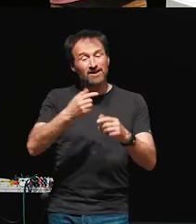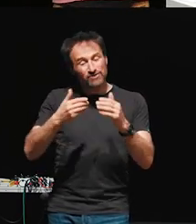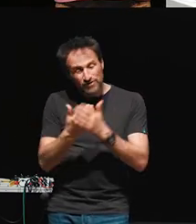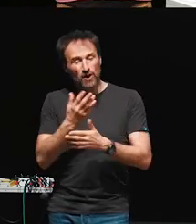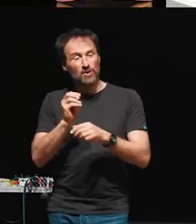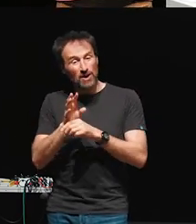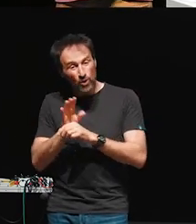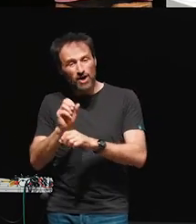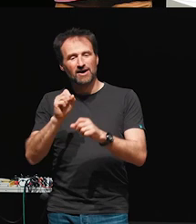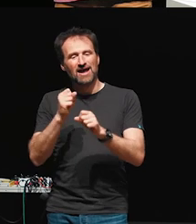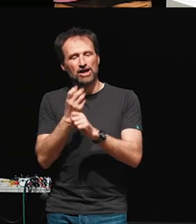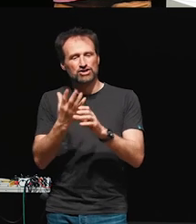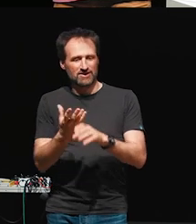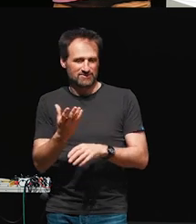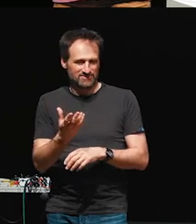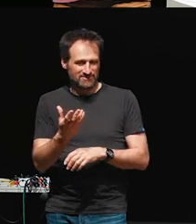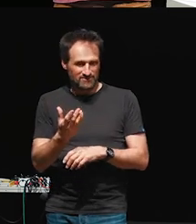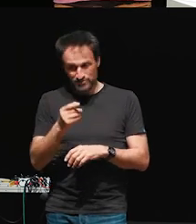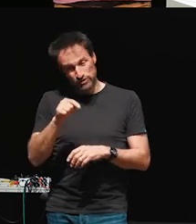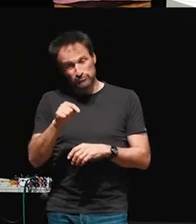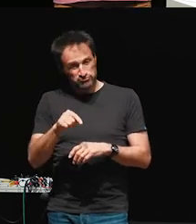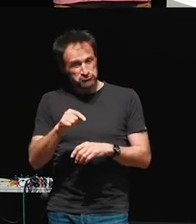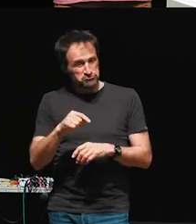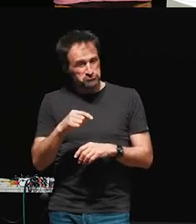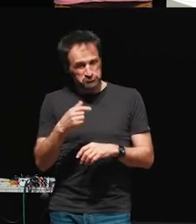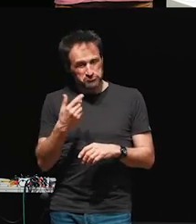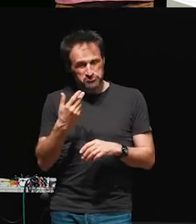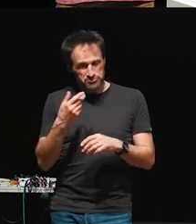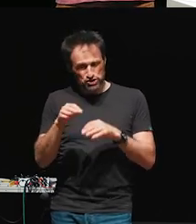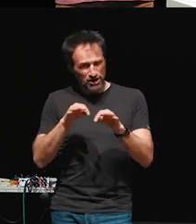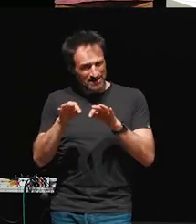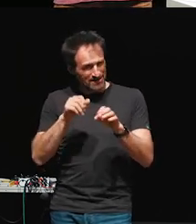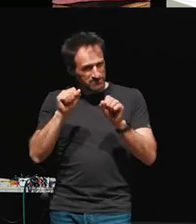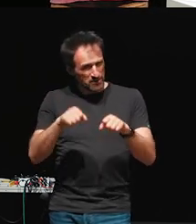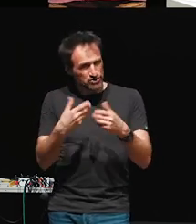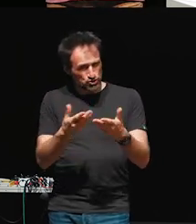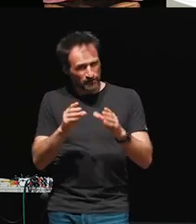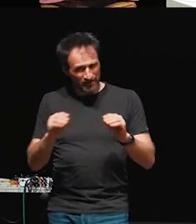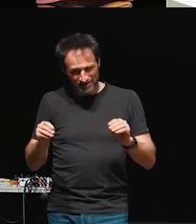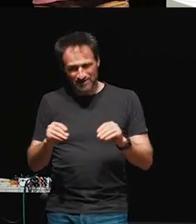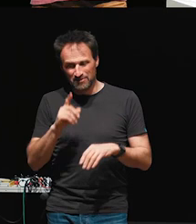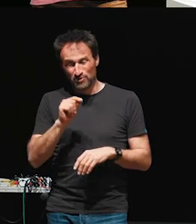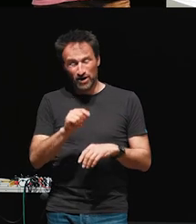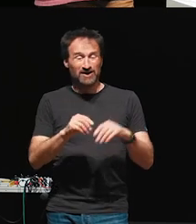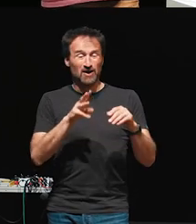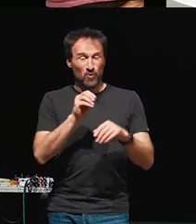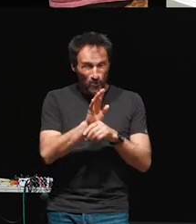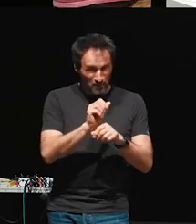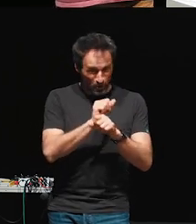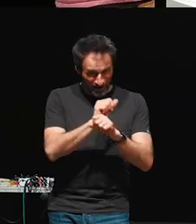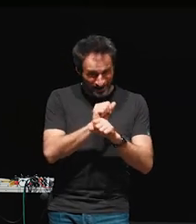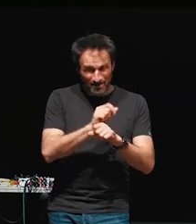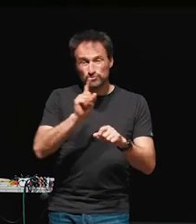And you can just reuse the strategies we've already talked about, which is pretty great. But that means that your web worker is then having to manage all these